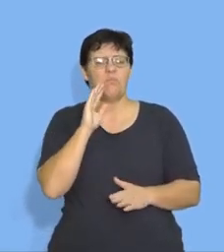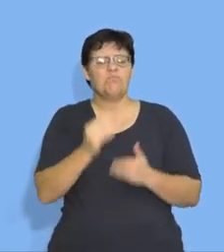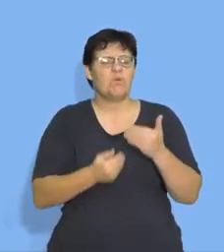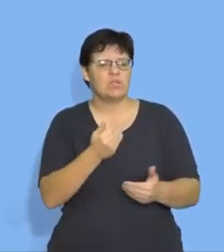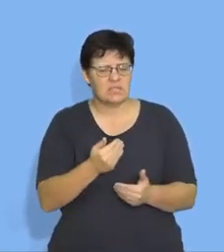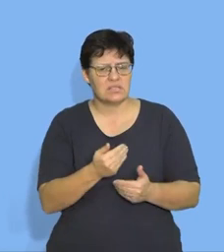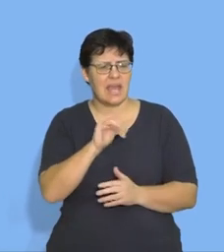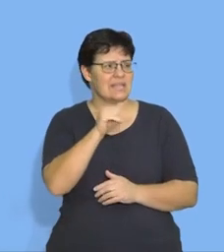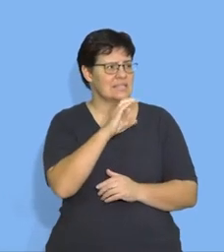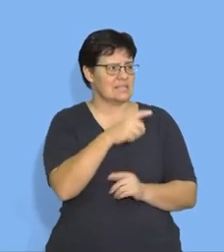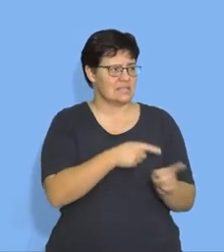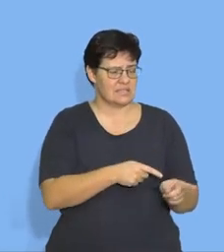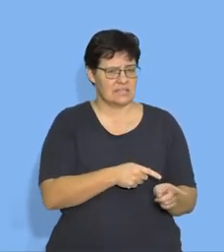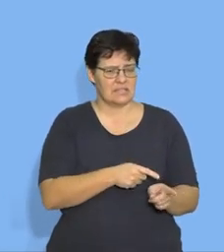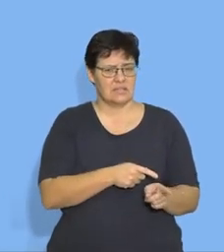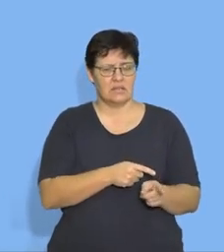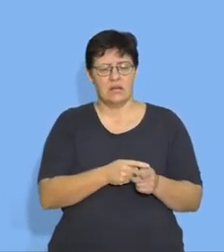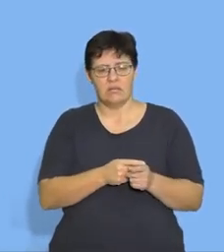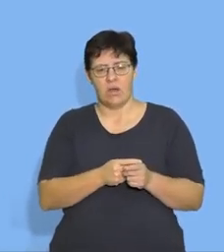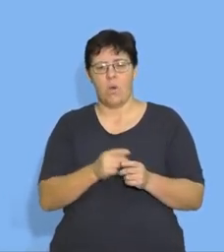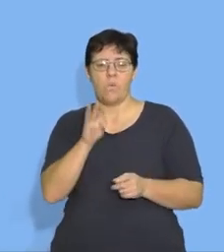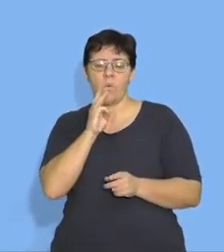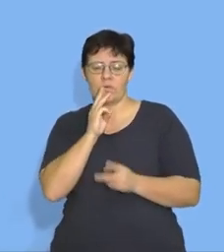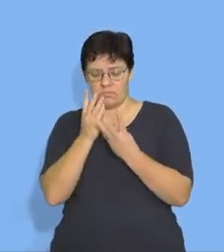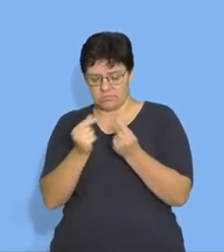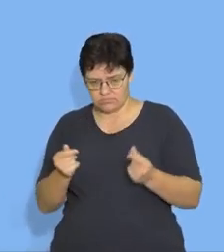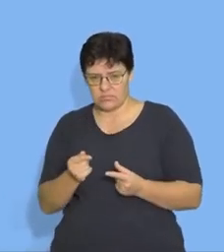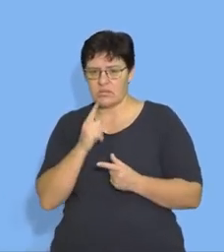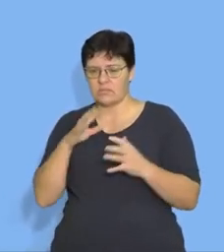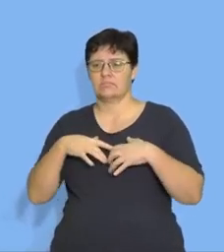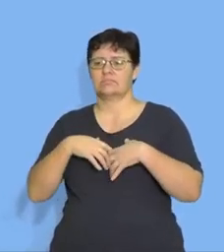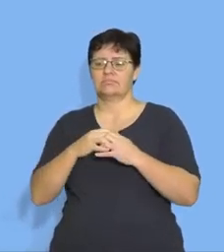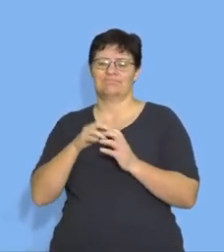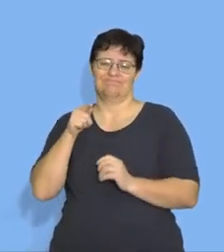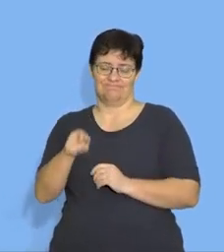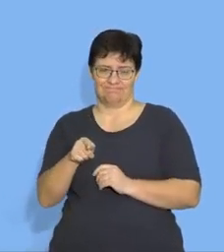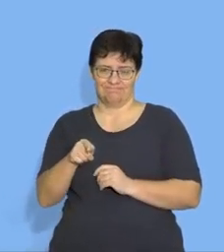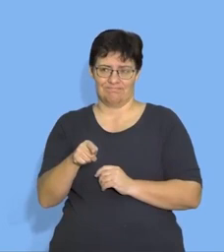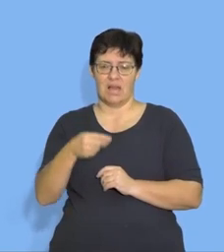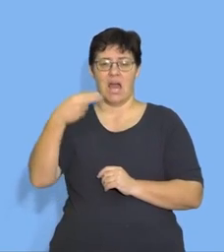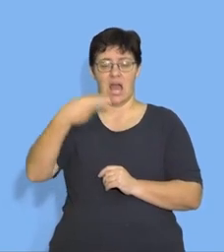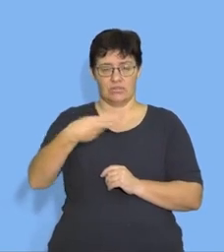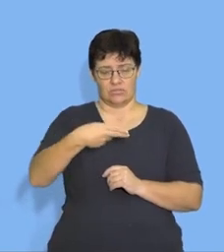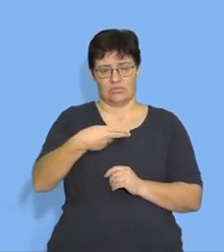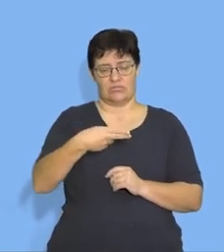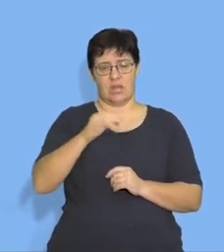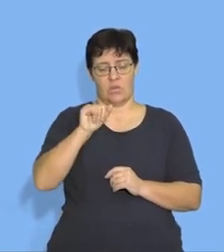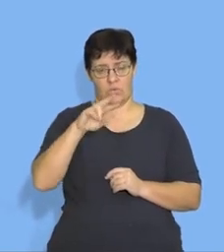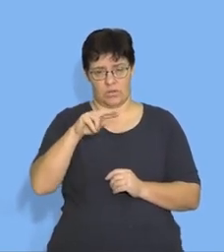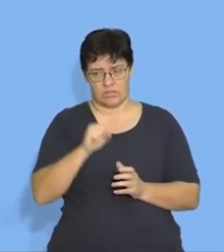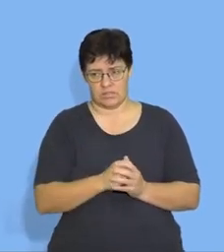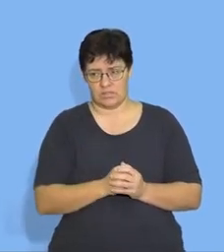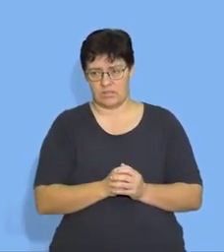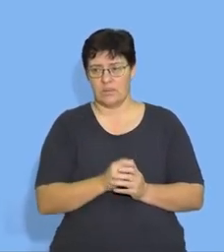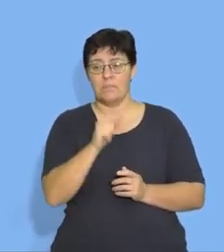acids, are break down in water to produce hydrogen ions. So by definition, ionization is a